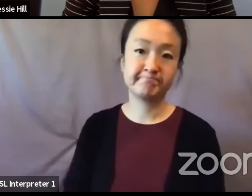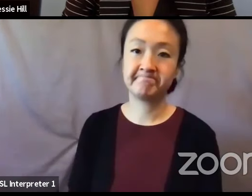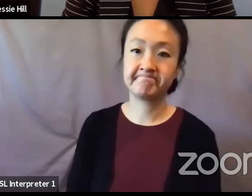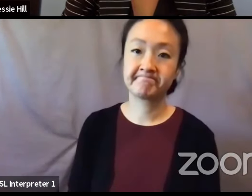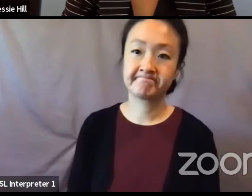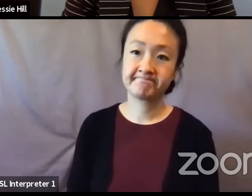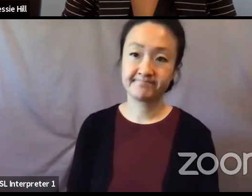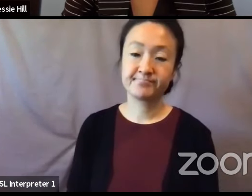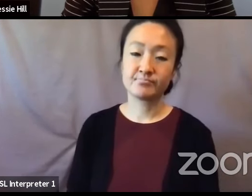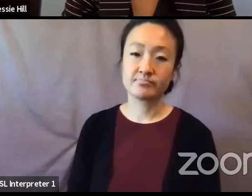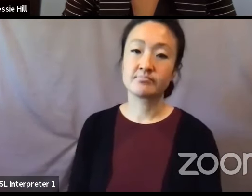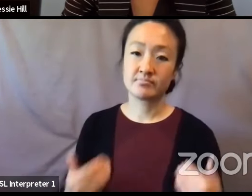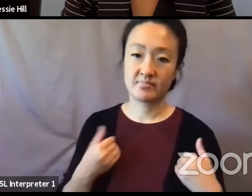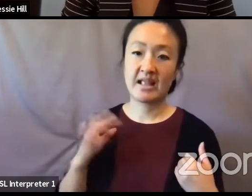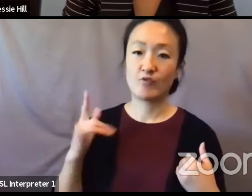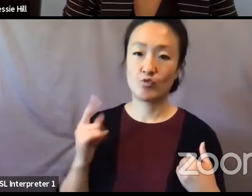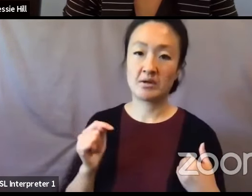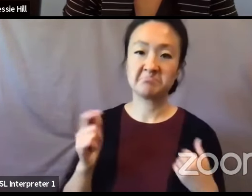but it is a right that we all have.